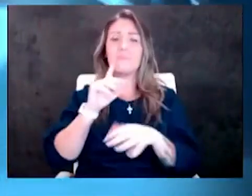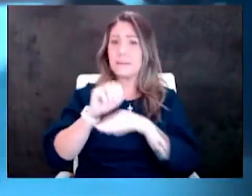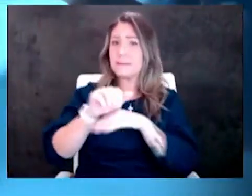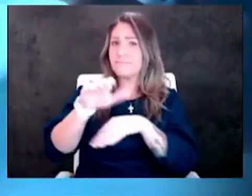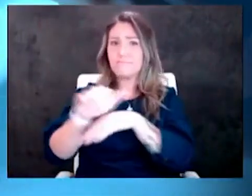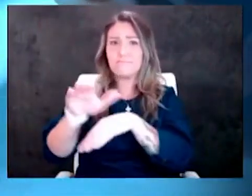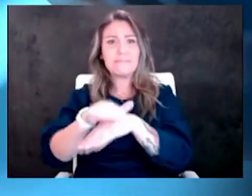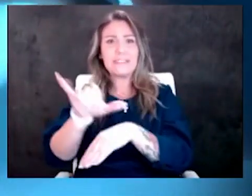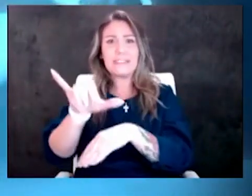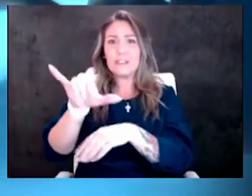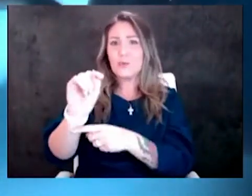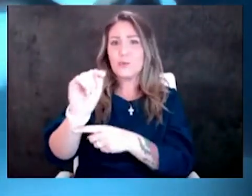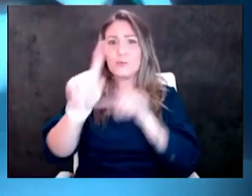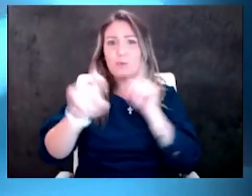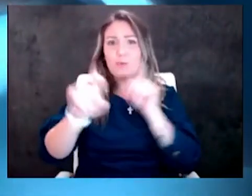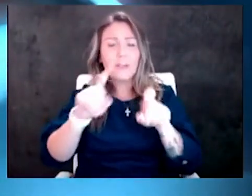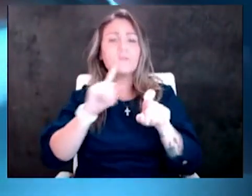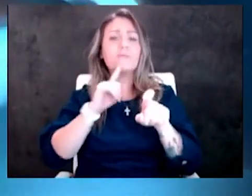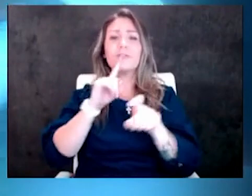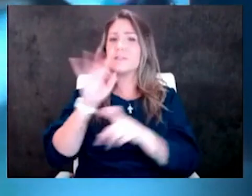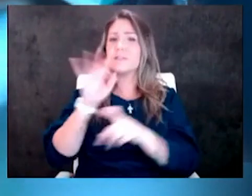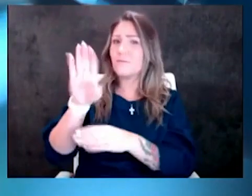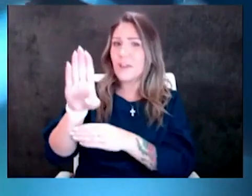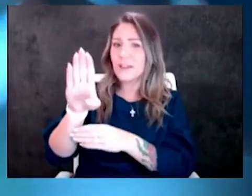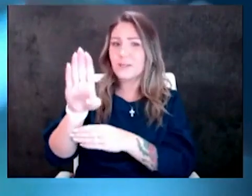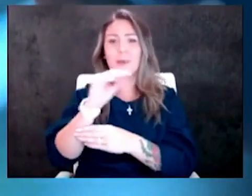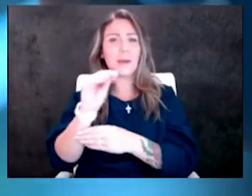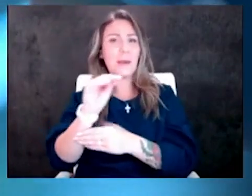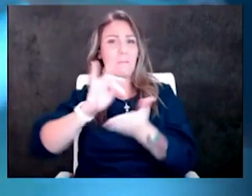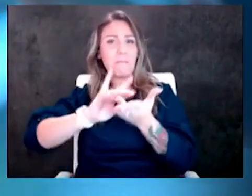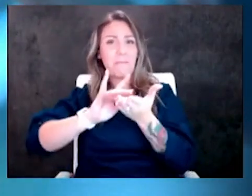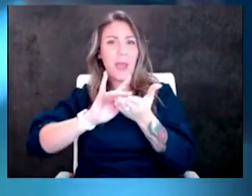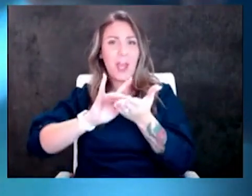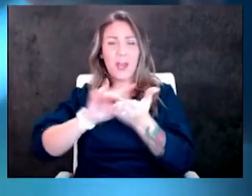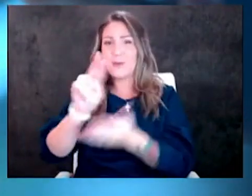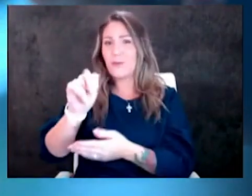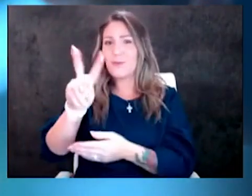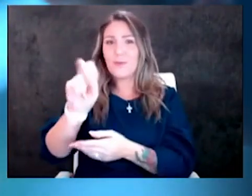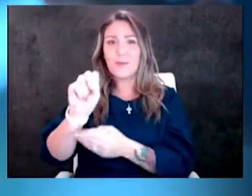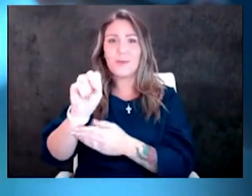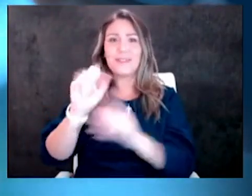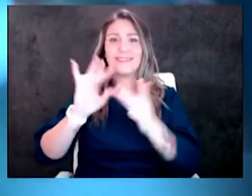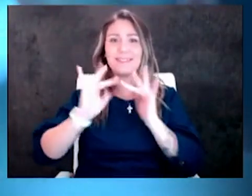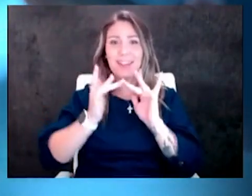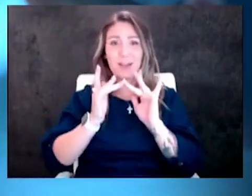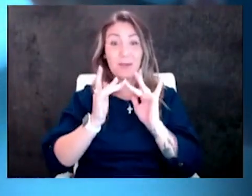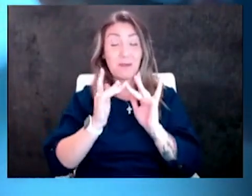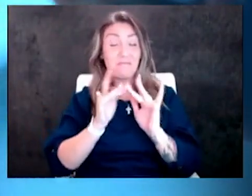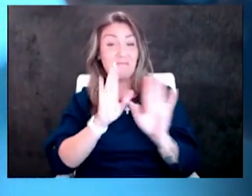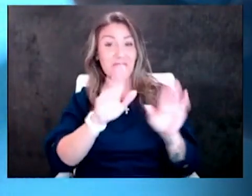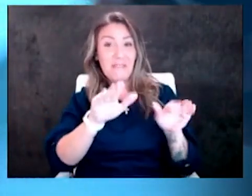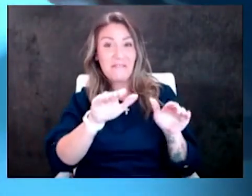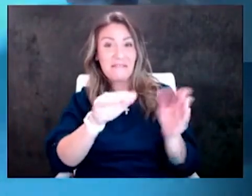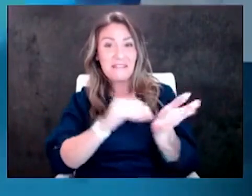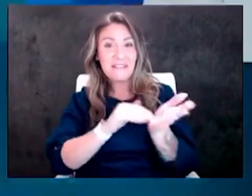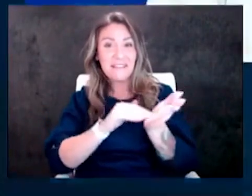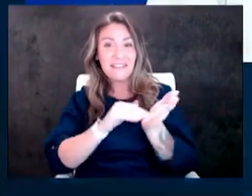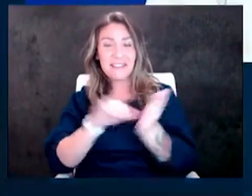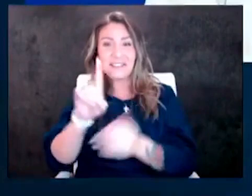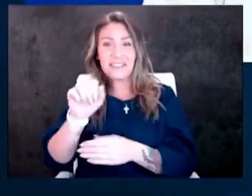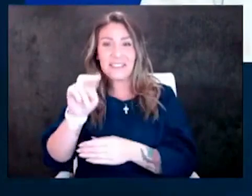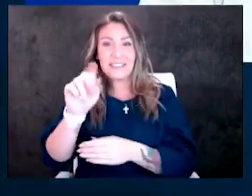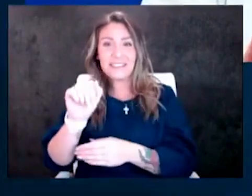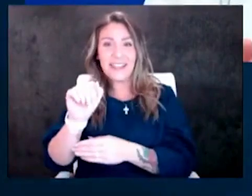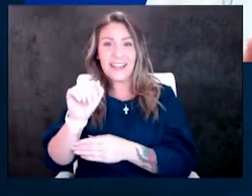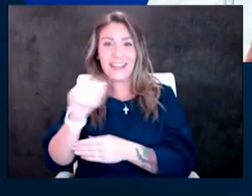Medical News Network. You find links to those right here on your screen. Hawkeye, This is Dr. Dana Hawkinson, Medical Director of Infection Prevention